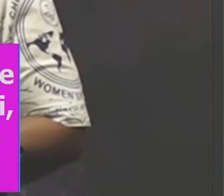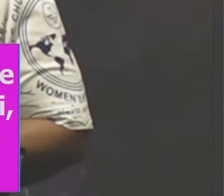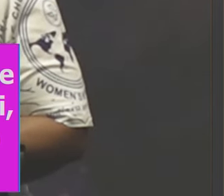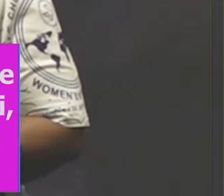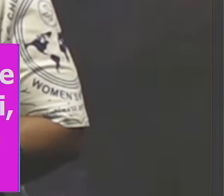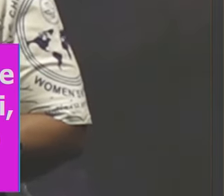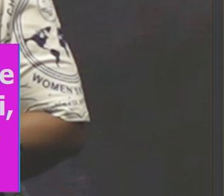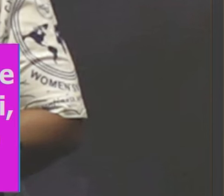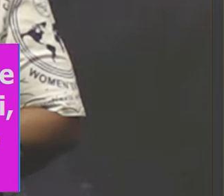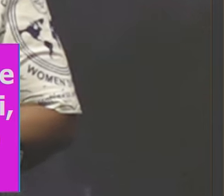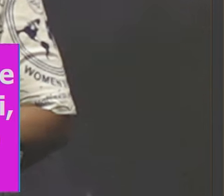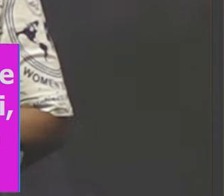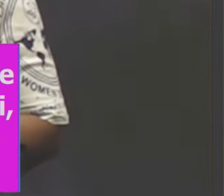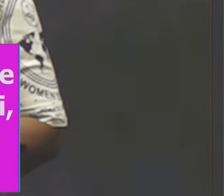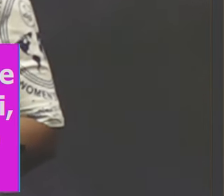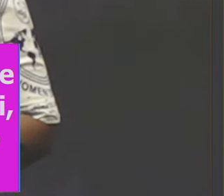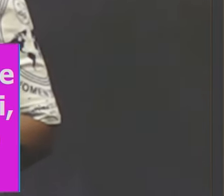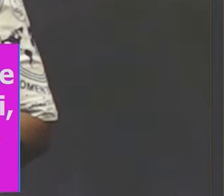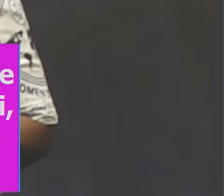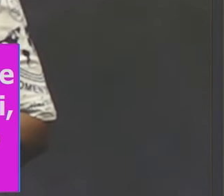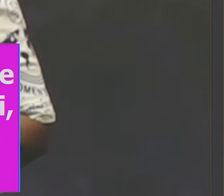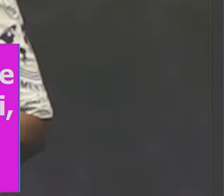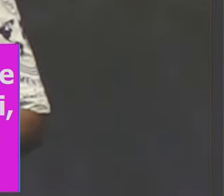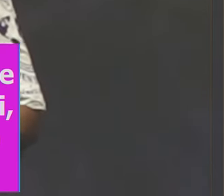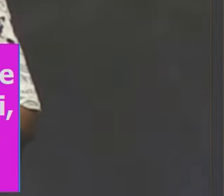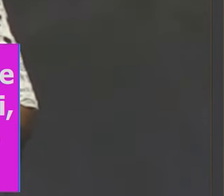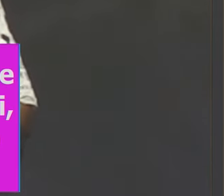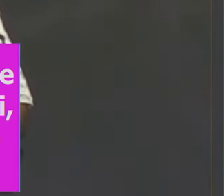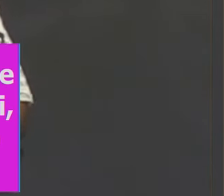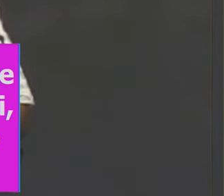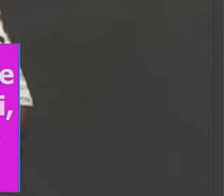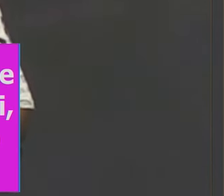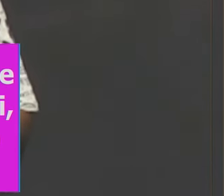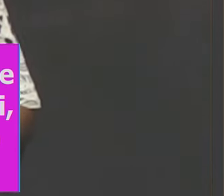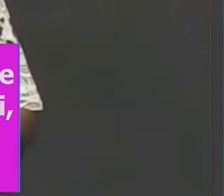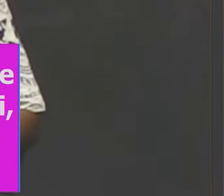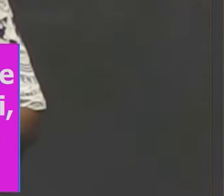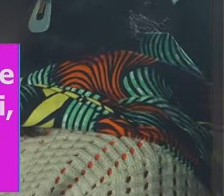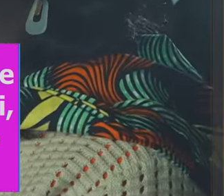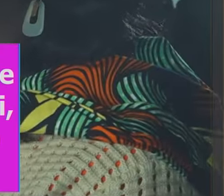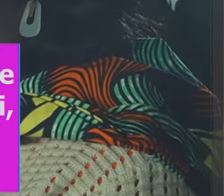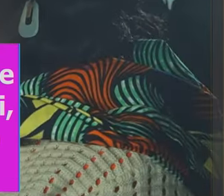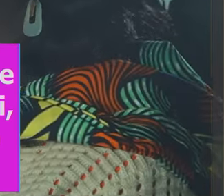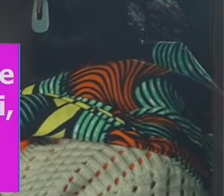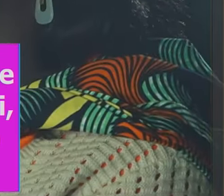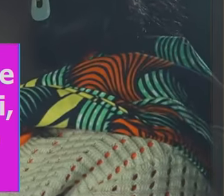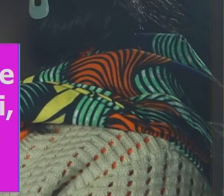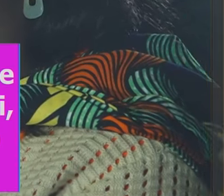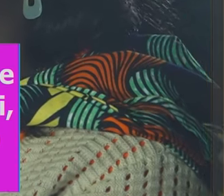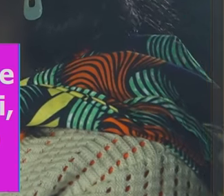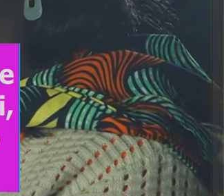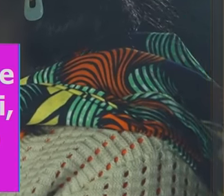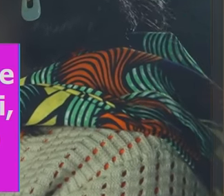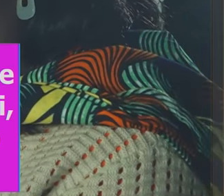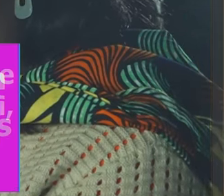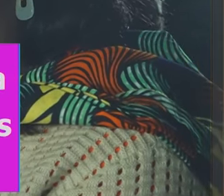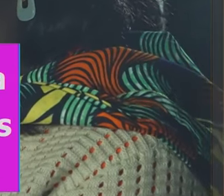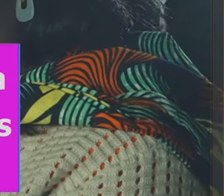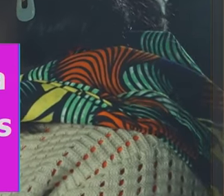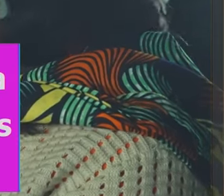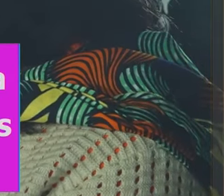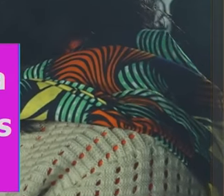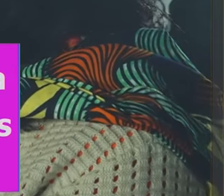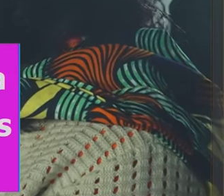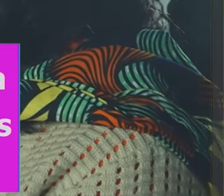a yawo ana wobedi diso won kwan na nyina na